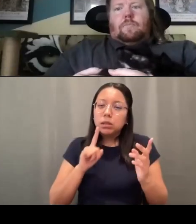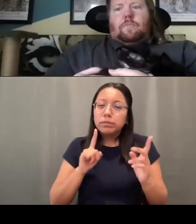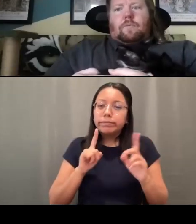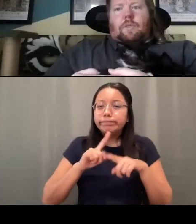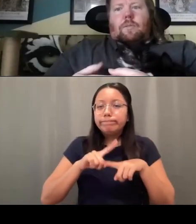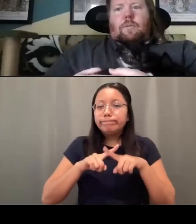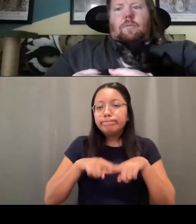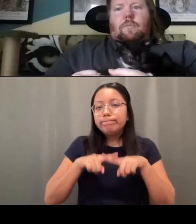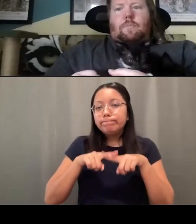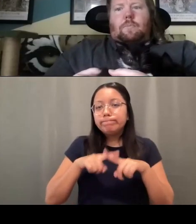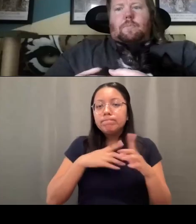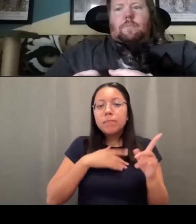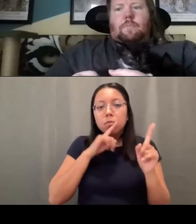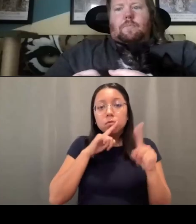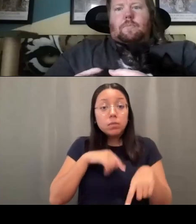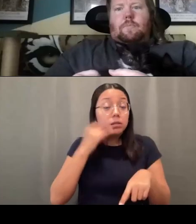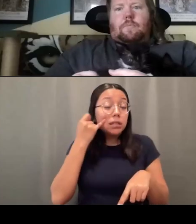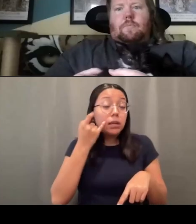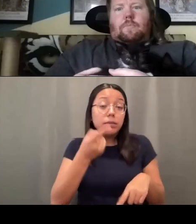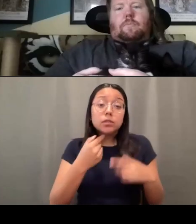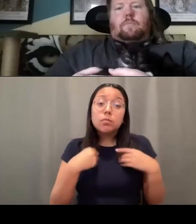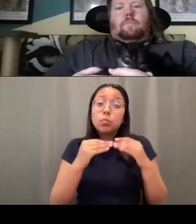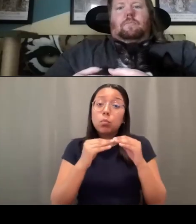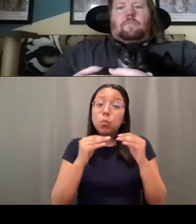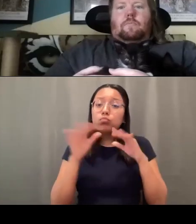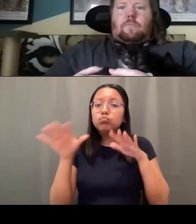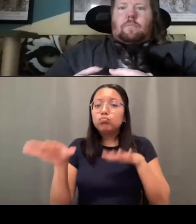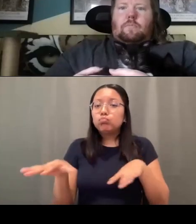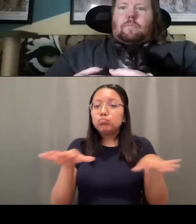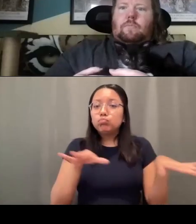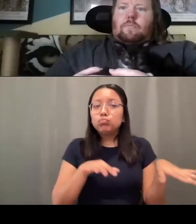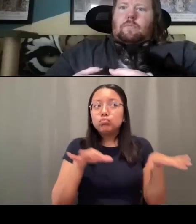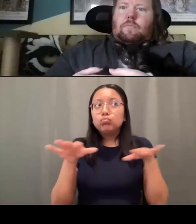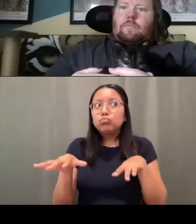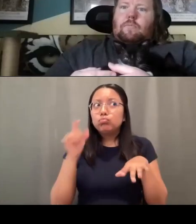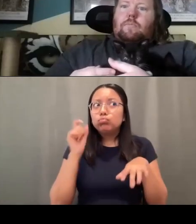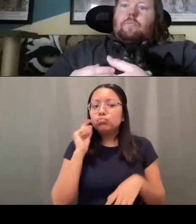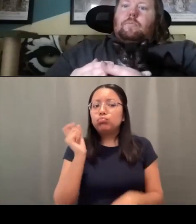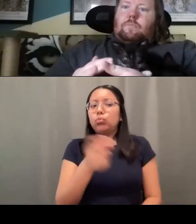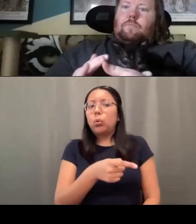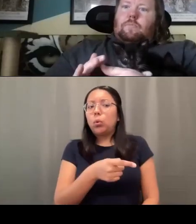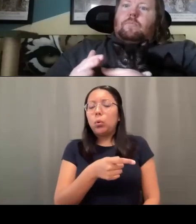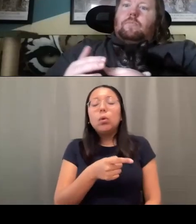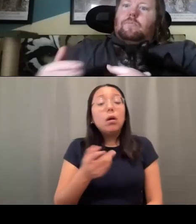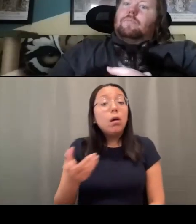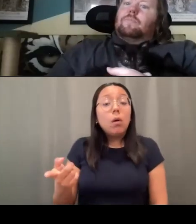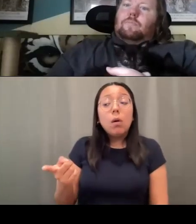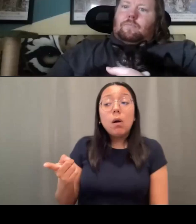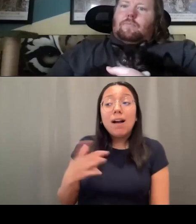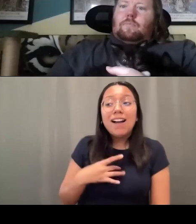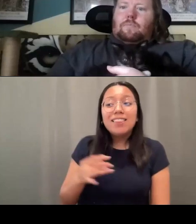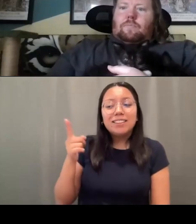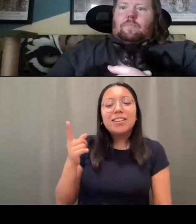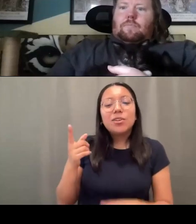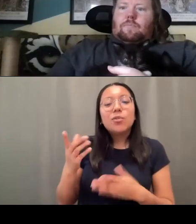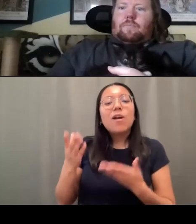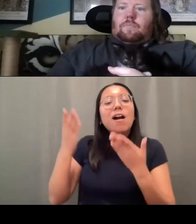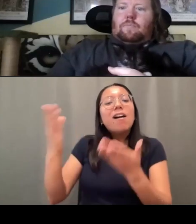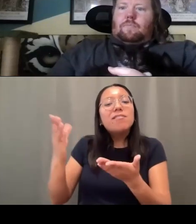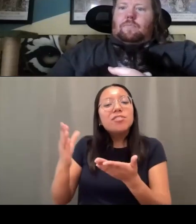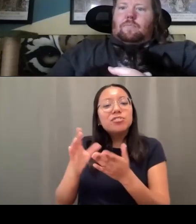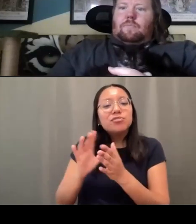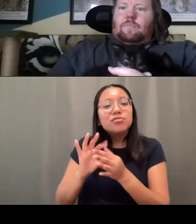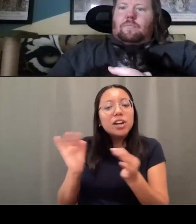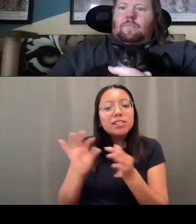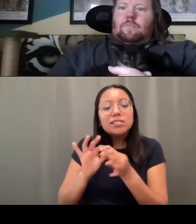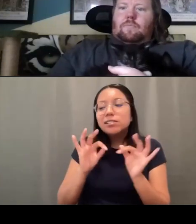observation. Hmm. And I like how you just, offered some phrases which are like, kind of like, what do you want to tell me about this? Or what do you want to share with me about this? Not